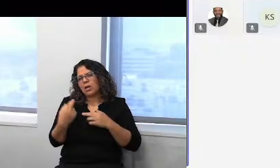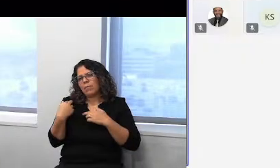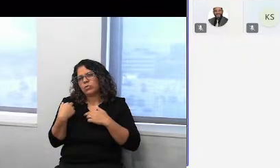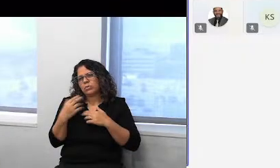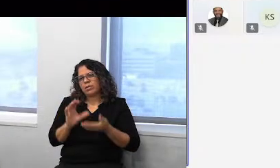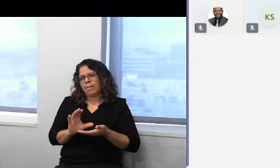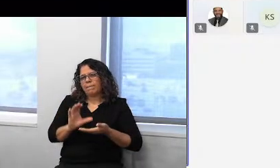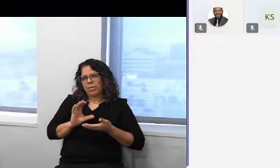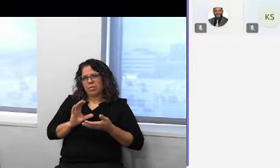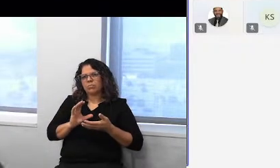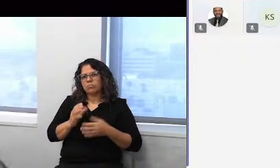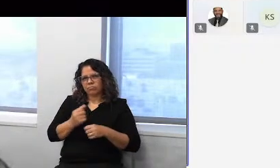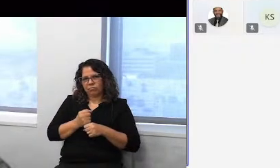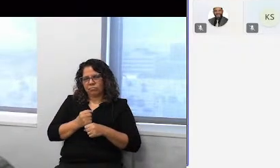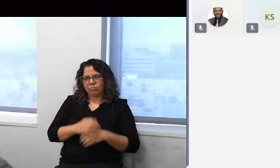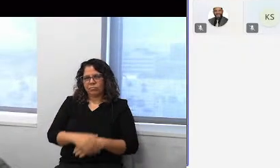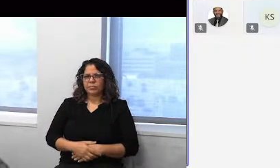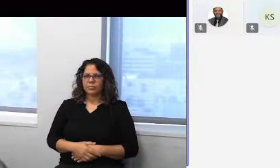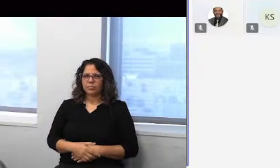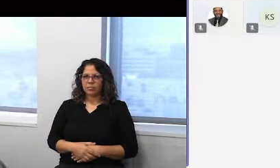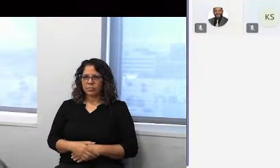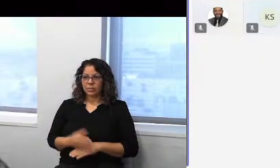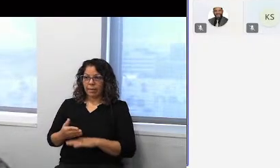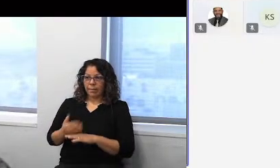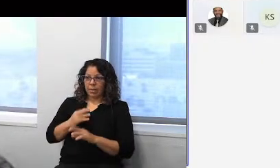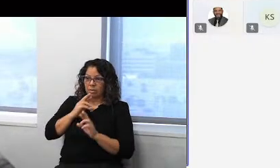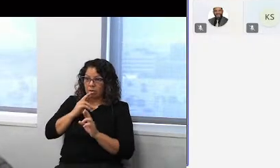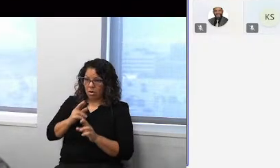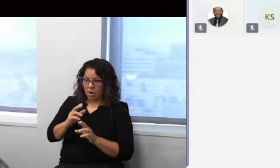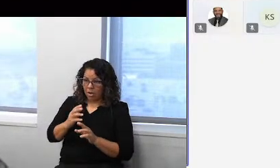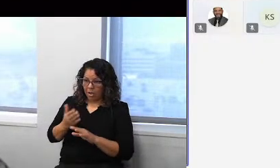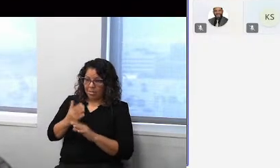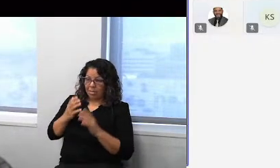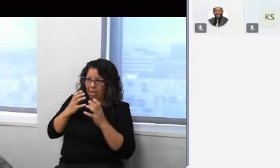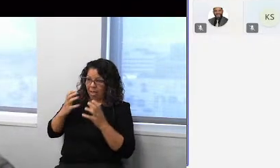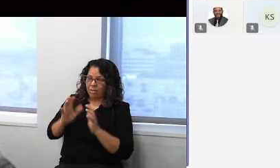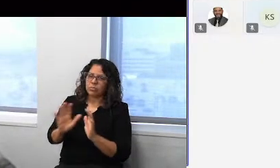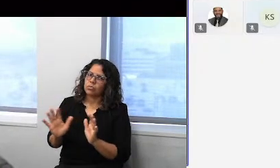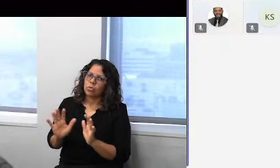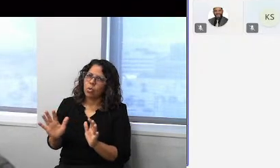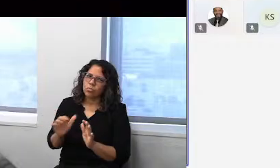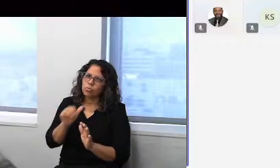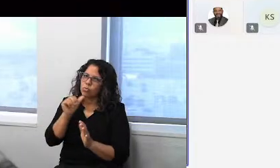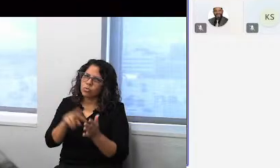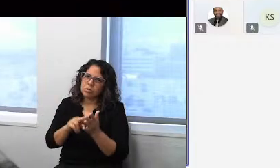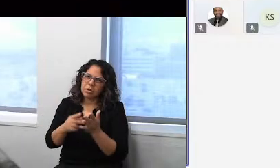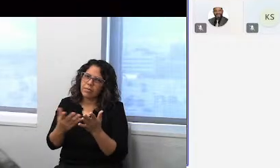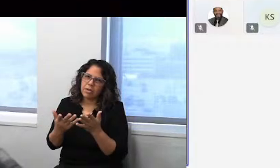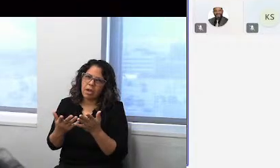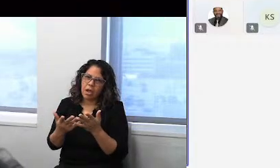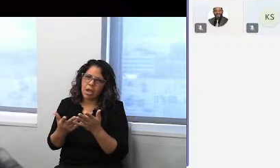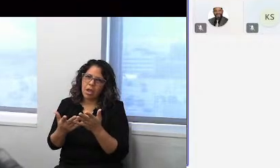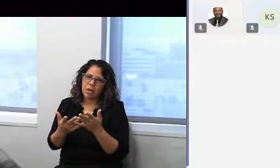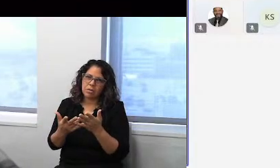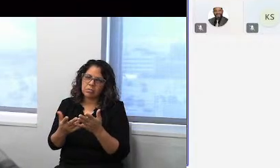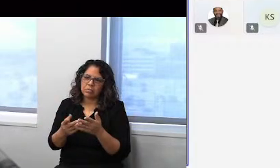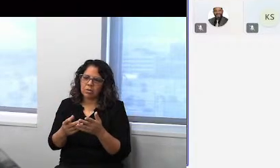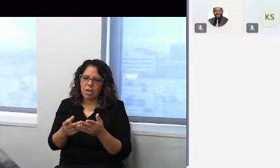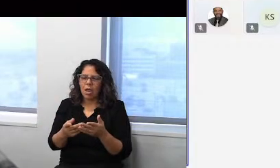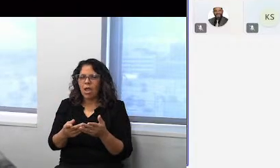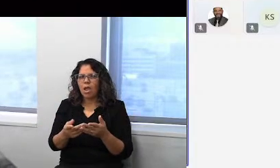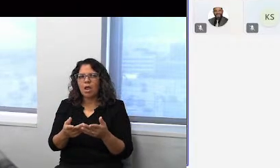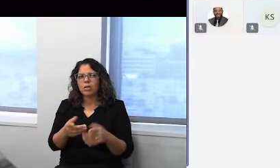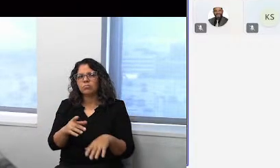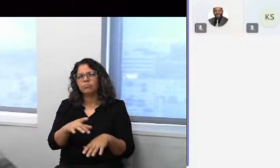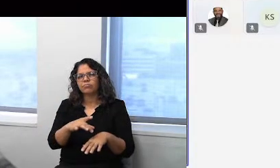solar. I know the boundaries, but the money is the money, and you would need money for